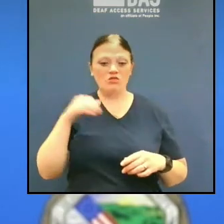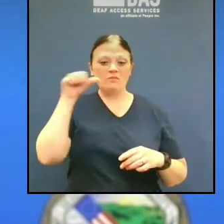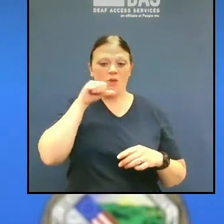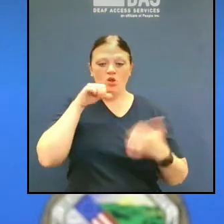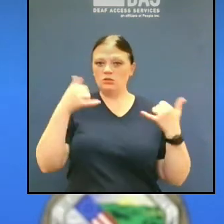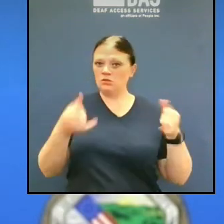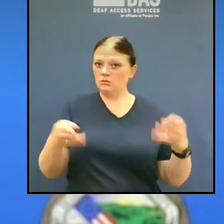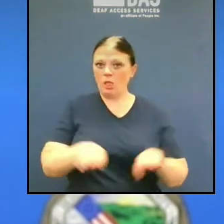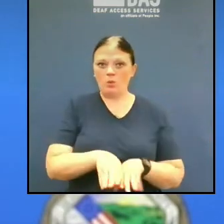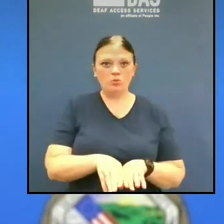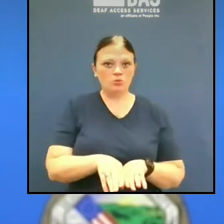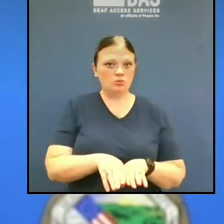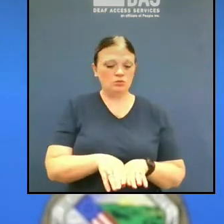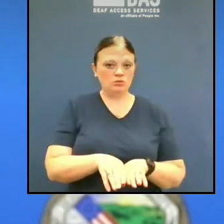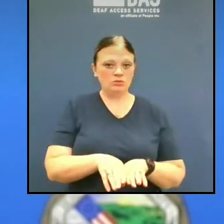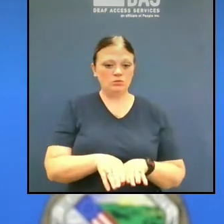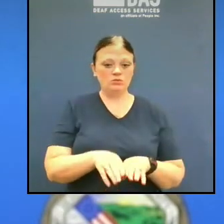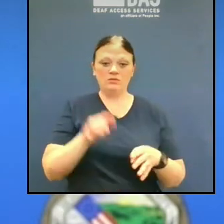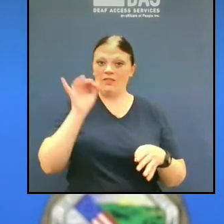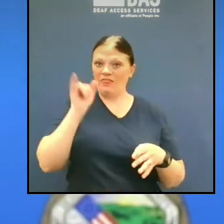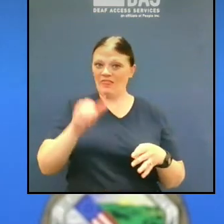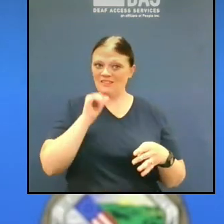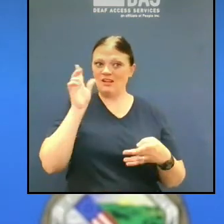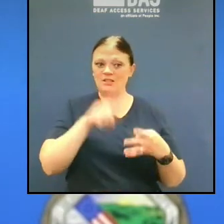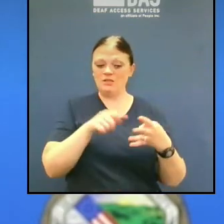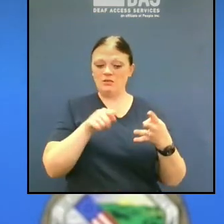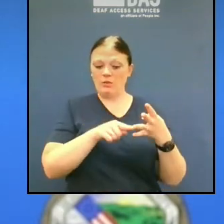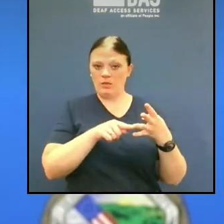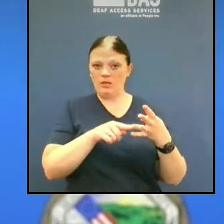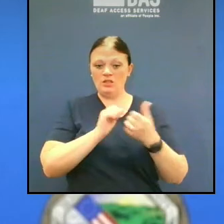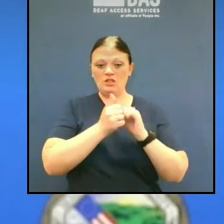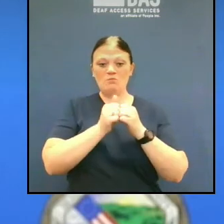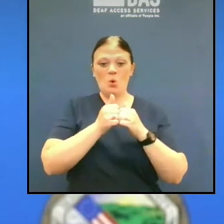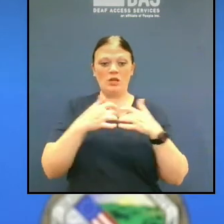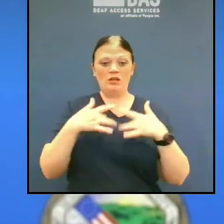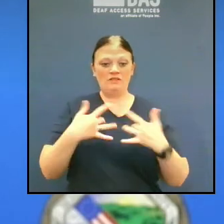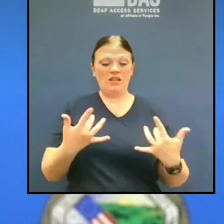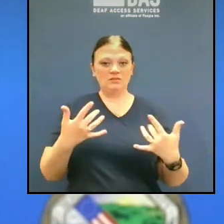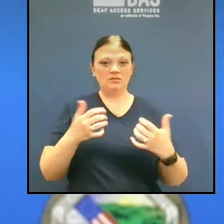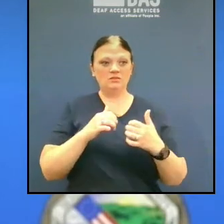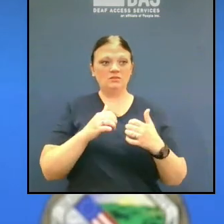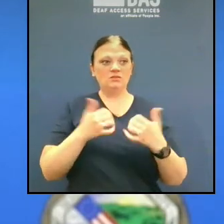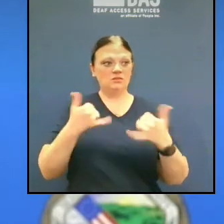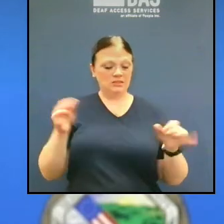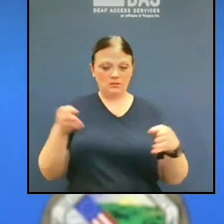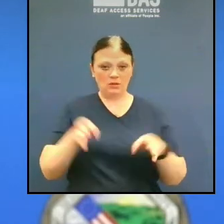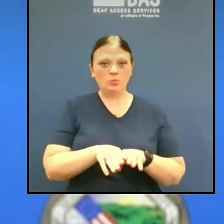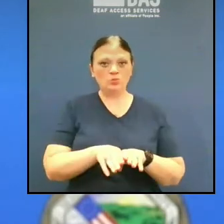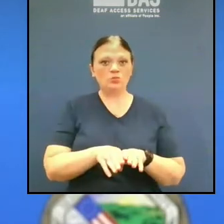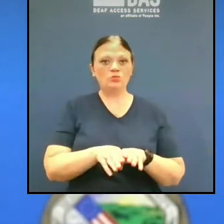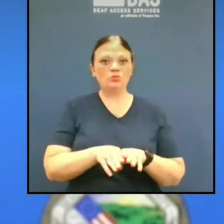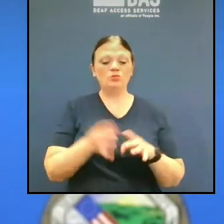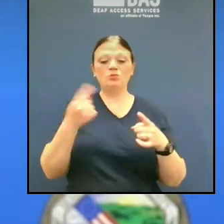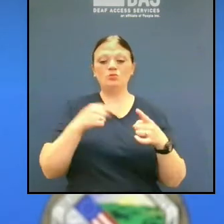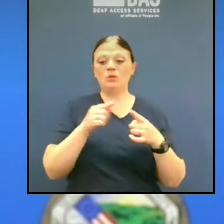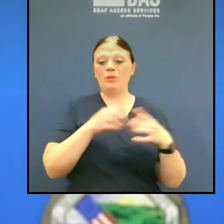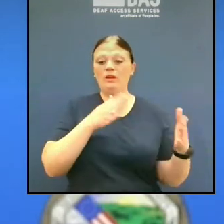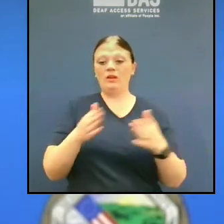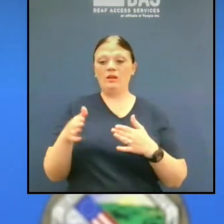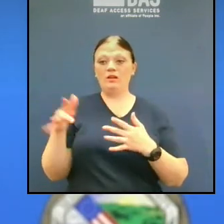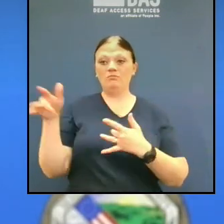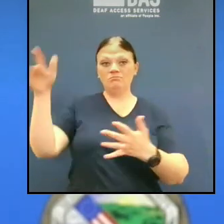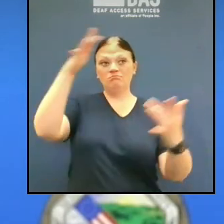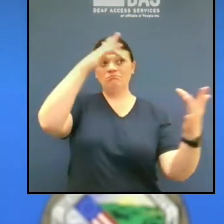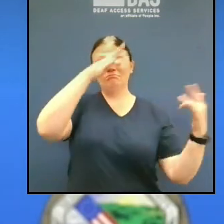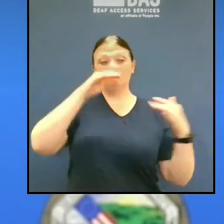still be closed. They're phase 3. Sporting activity will still be closed. And when it comes to going around